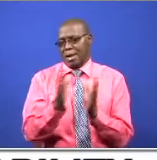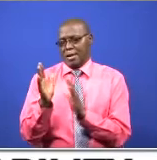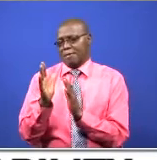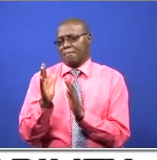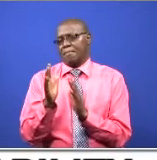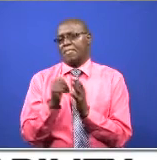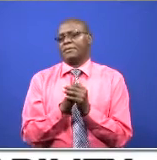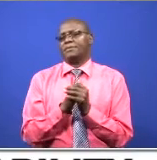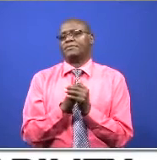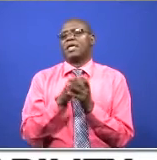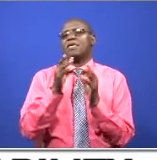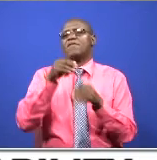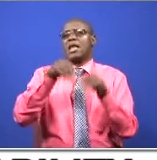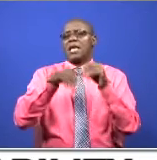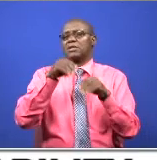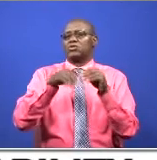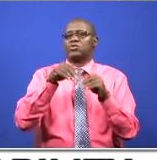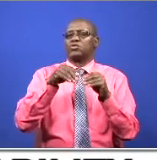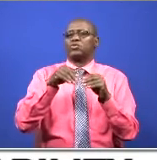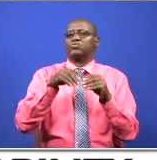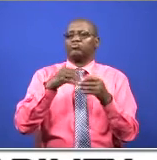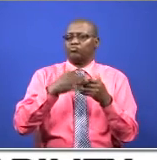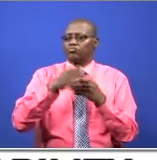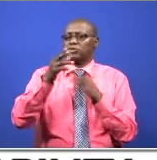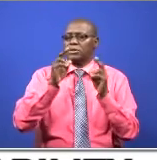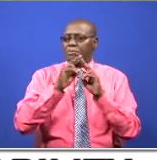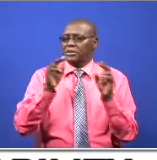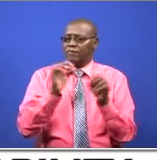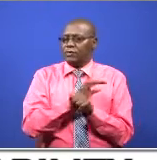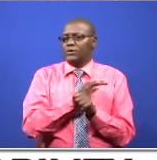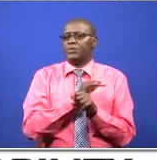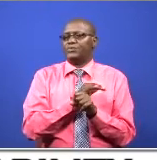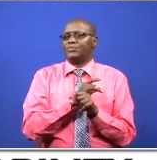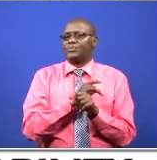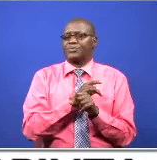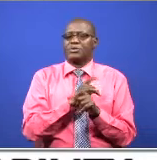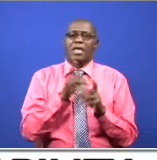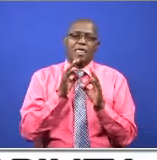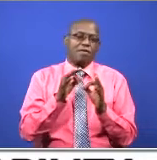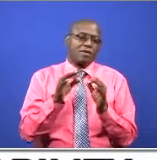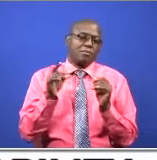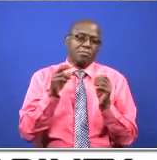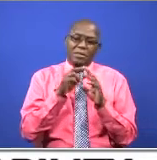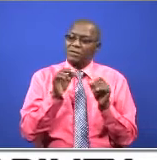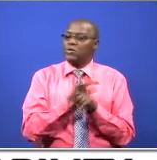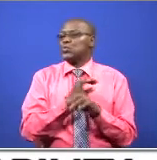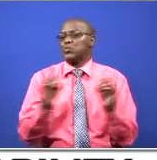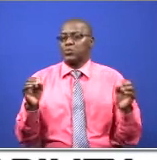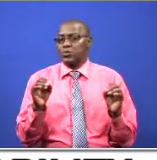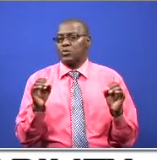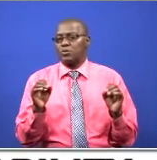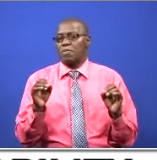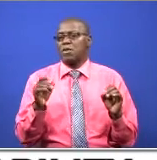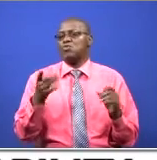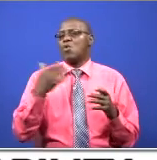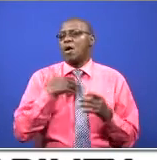if the elections don't go as well? We are praying for peaceful elections, but do you have any strategies in place to ensure you have a shock